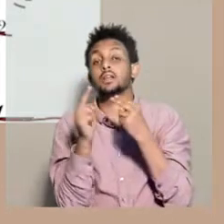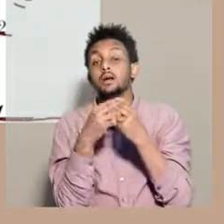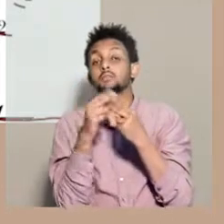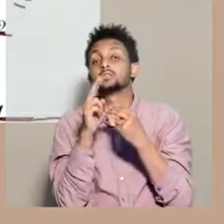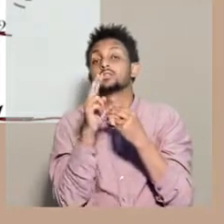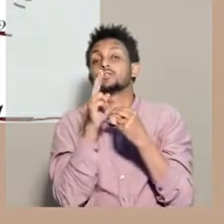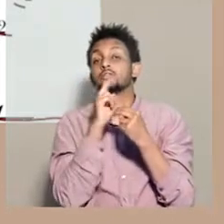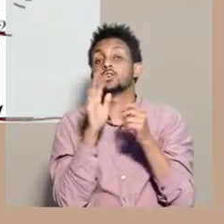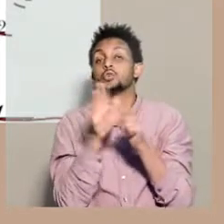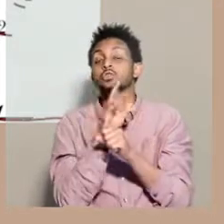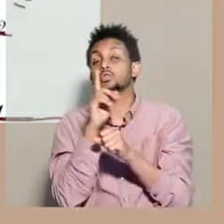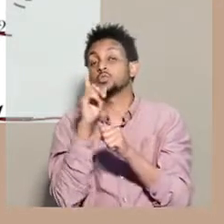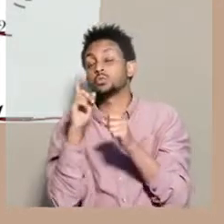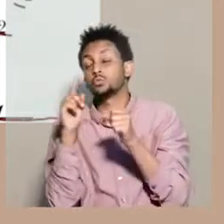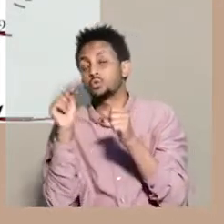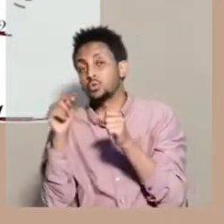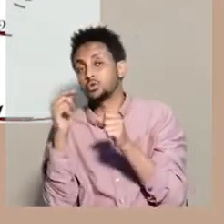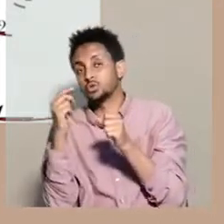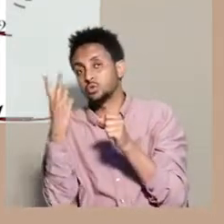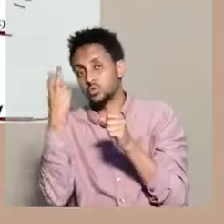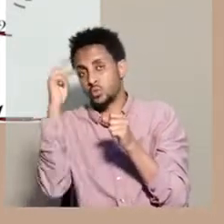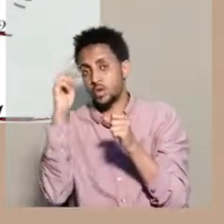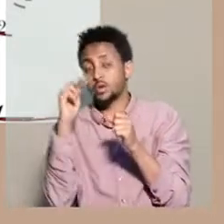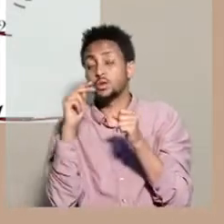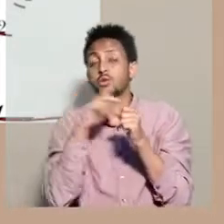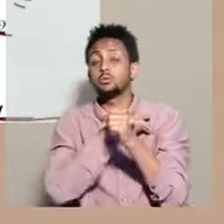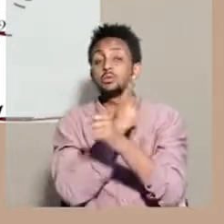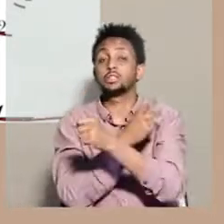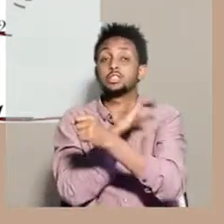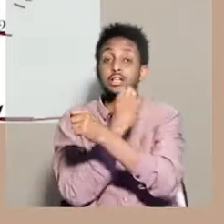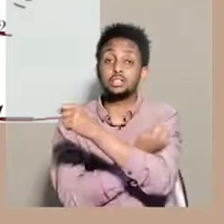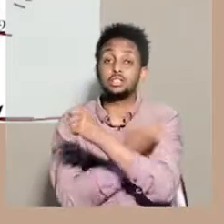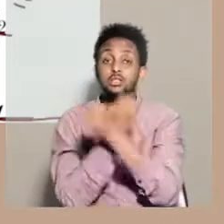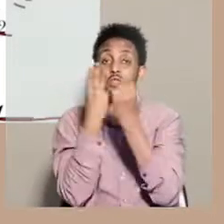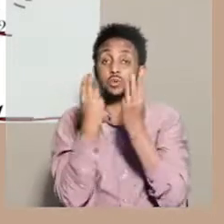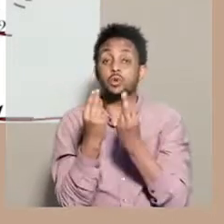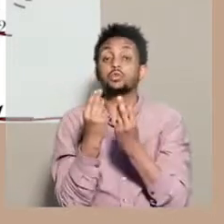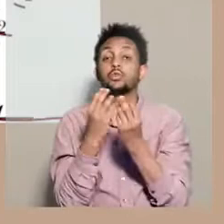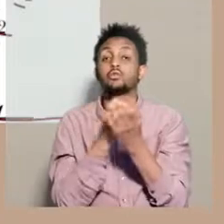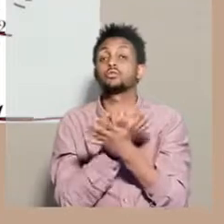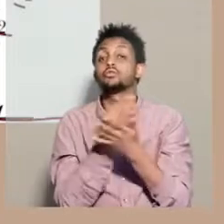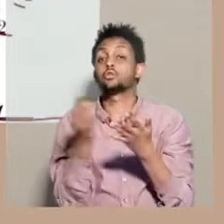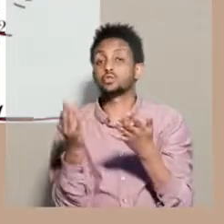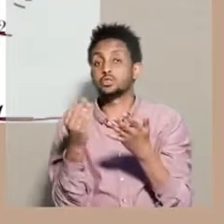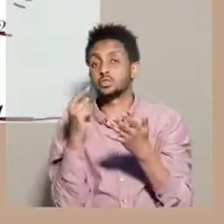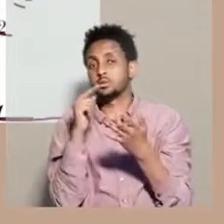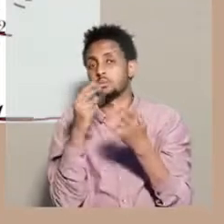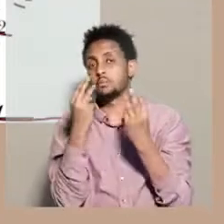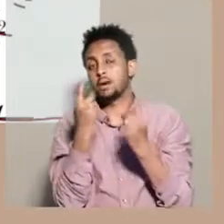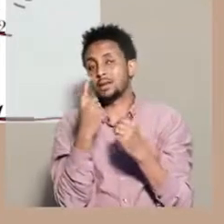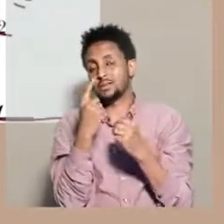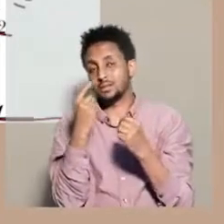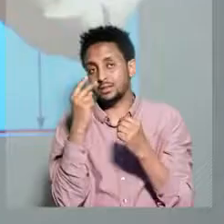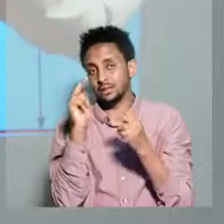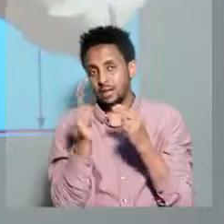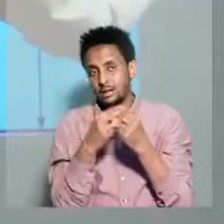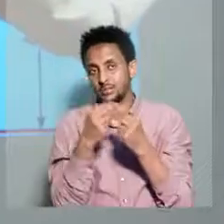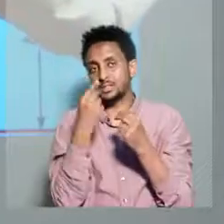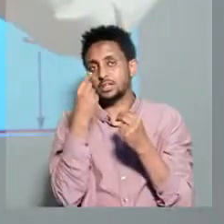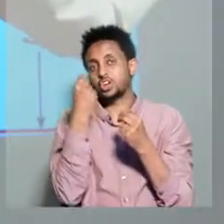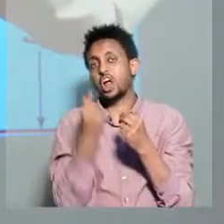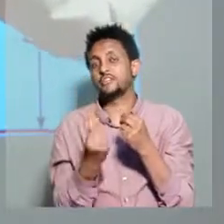at point 2 squared plus the potential energy due to the weight of the fluid can be given as mass times gravity